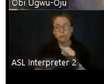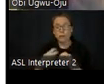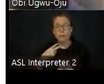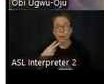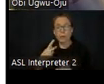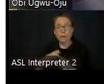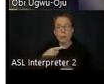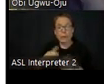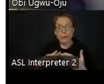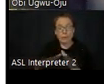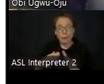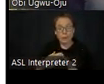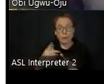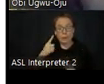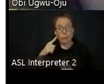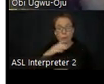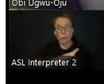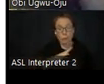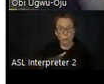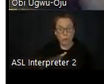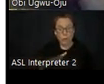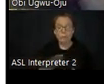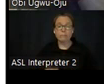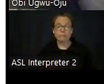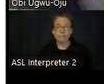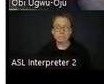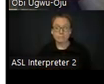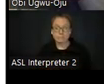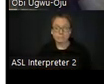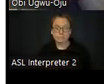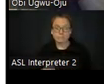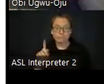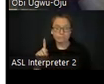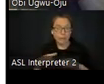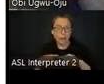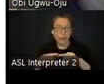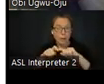board. Number two, and I'll pause there if there's any.